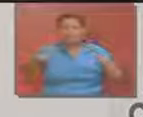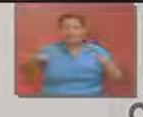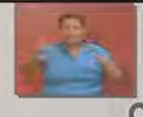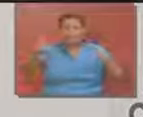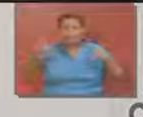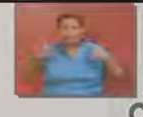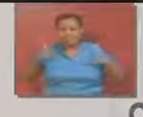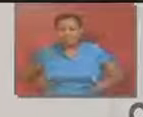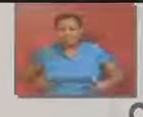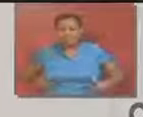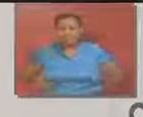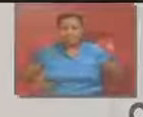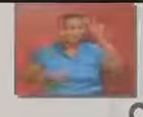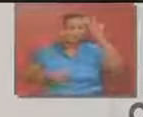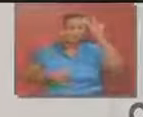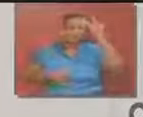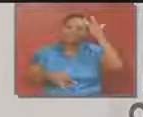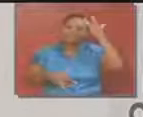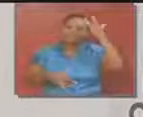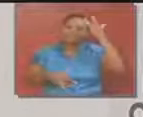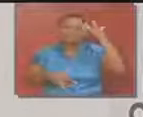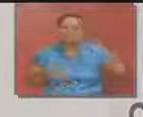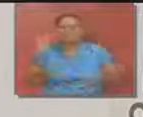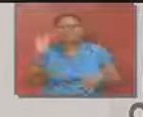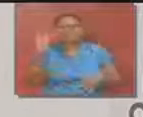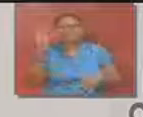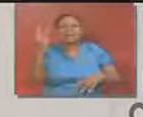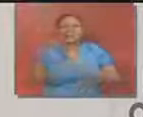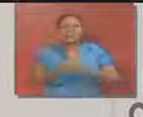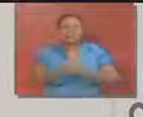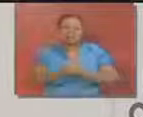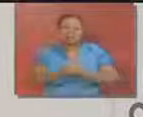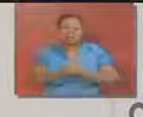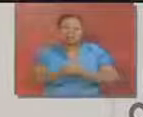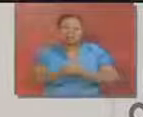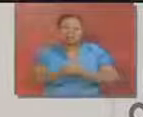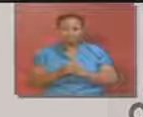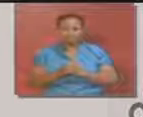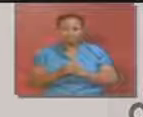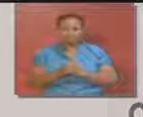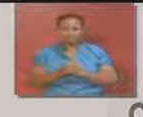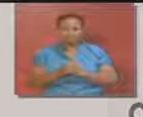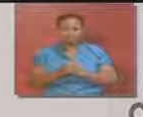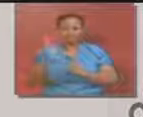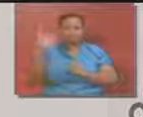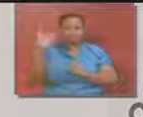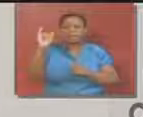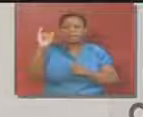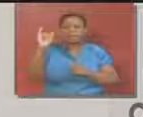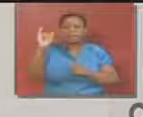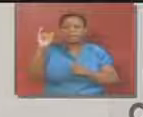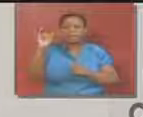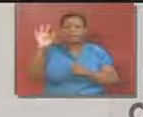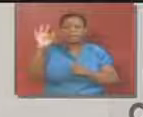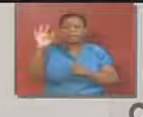is that inflammatory. You know, if you hit your hand, you will see, for instance, it gets inflamed. So what happens is that